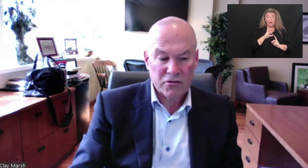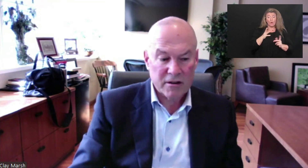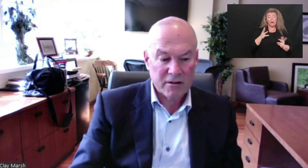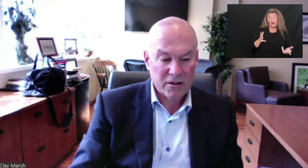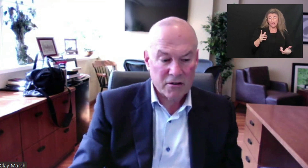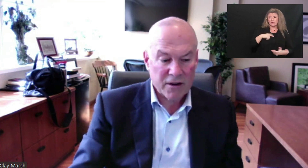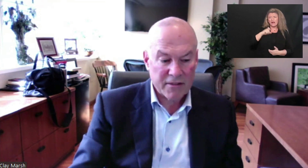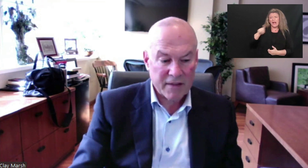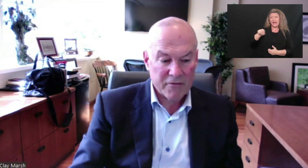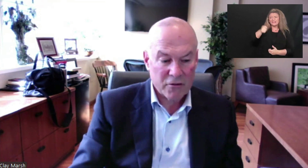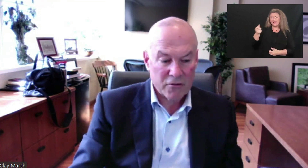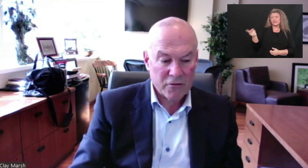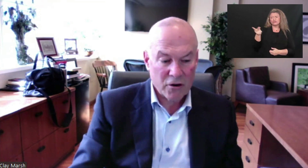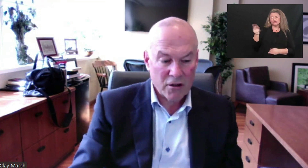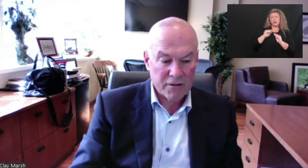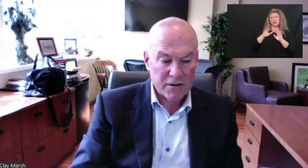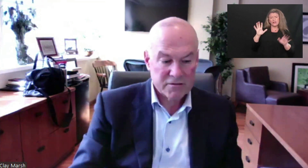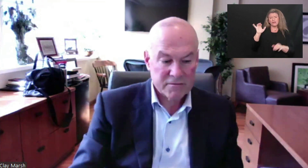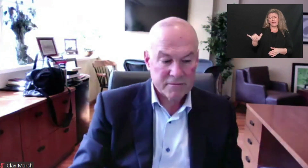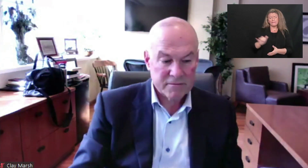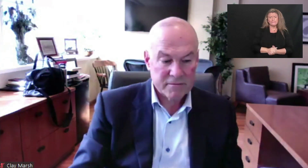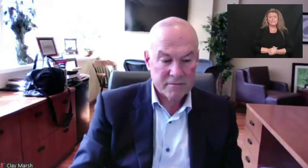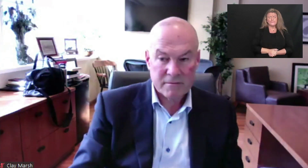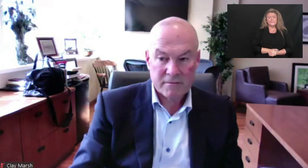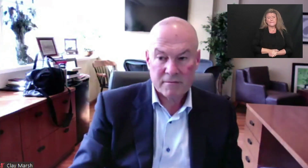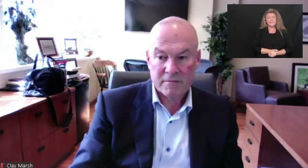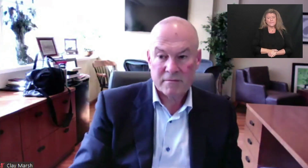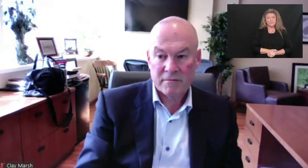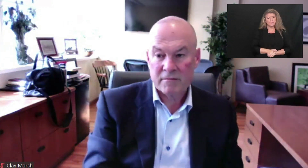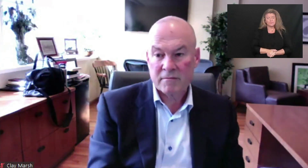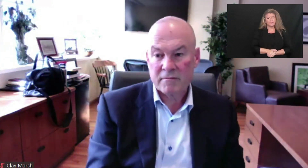ask you to clarify that for all of us.